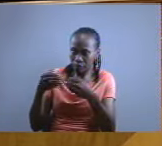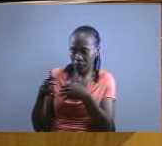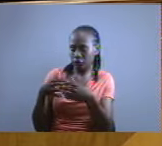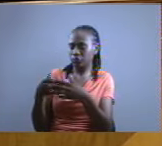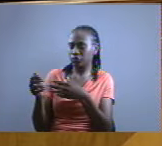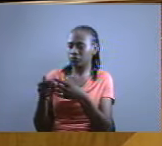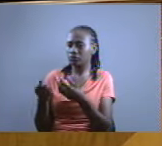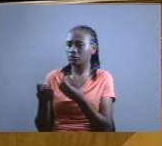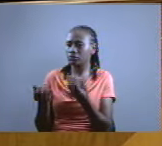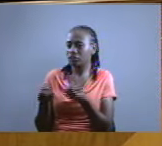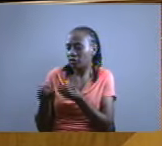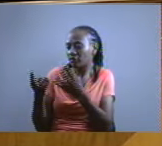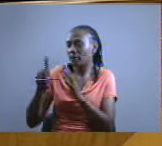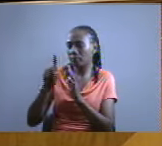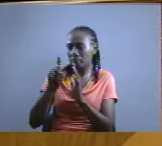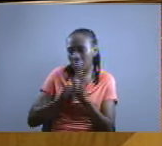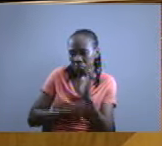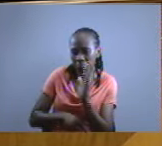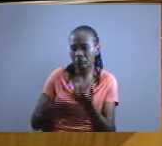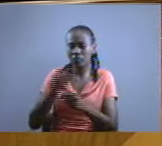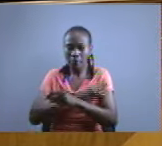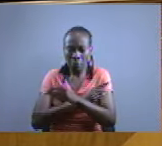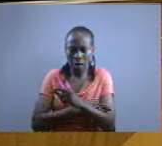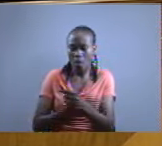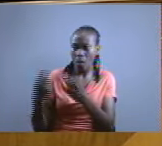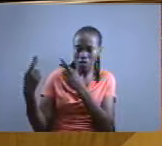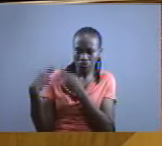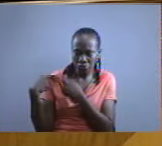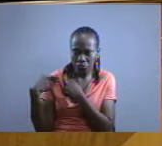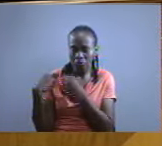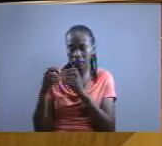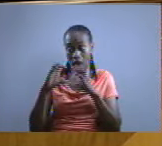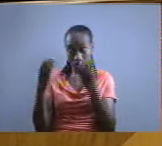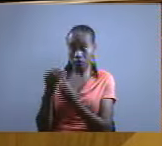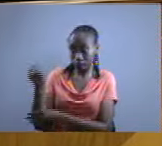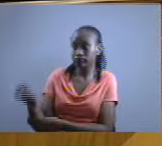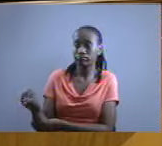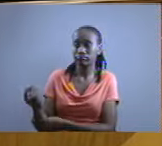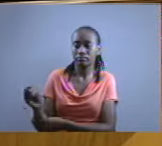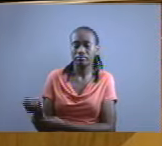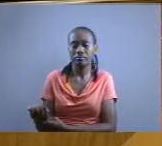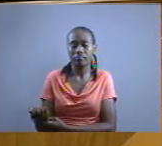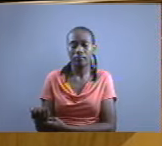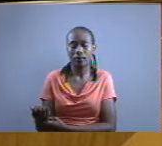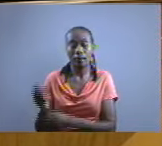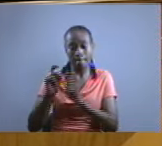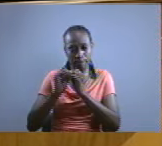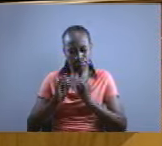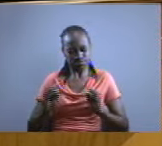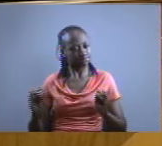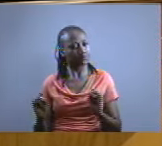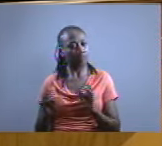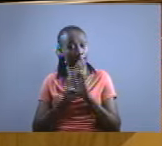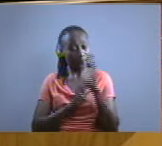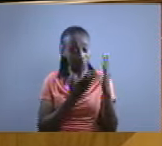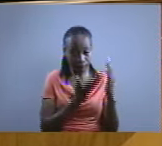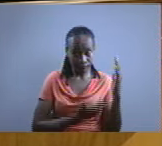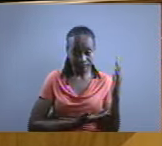the objective, the powers, duties, and functions of that council. Critically, the bill seeks